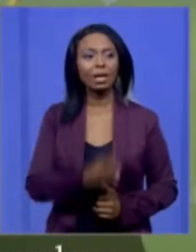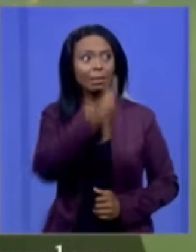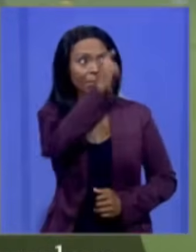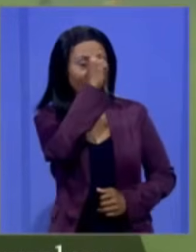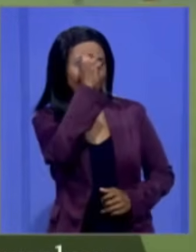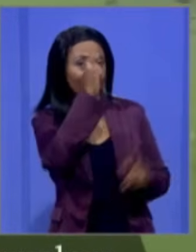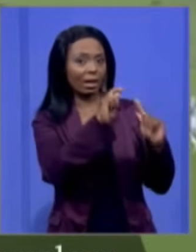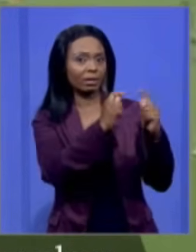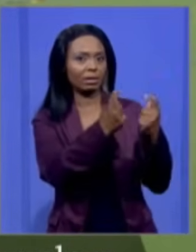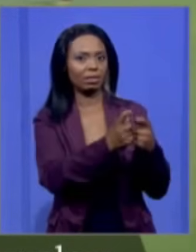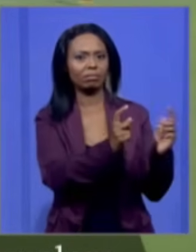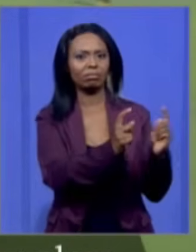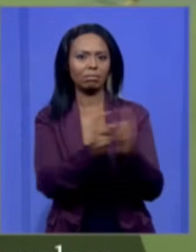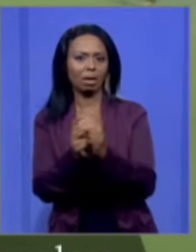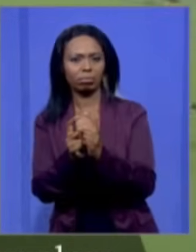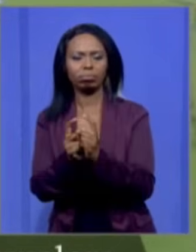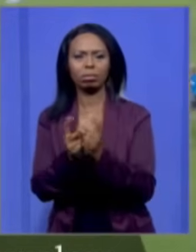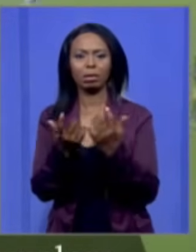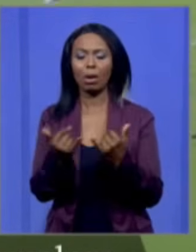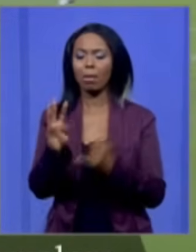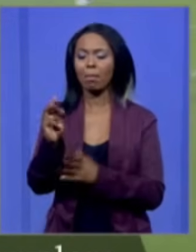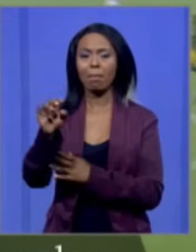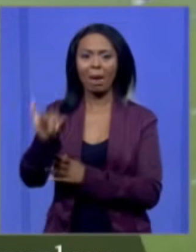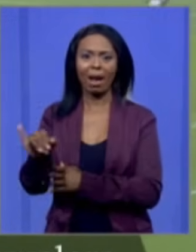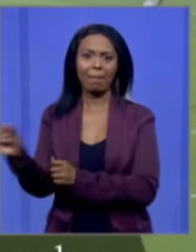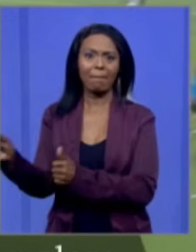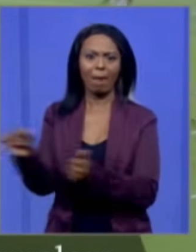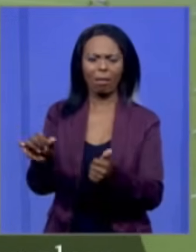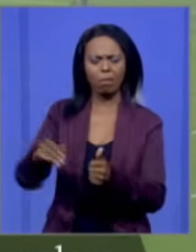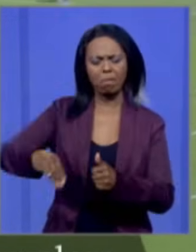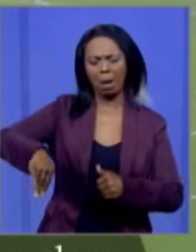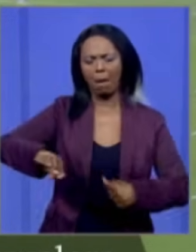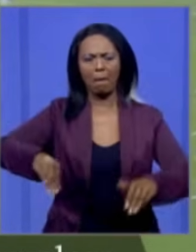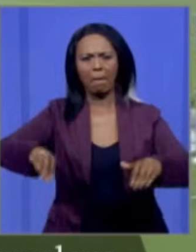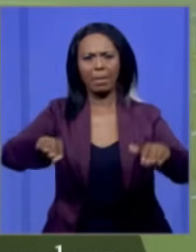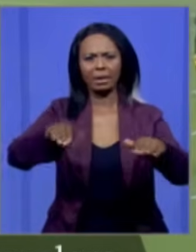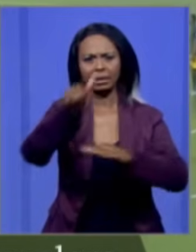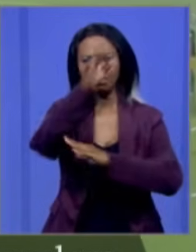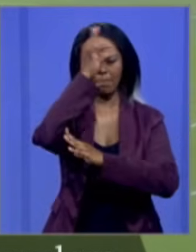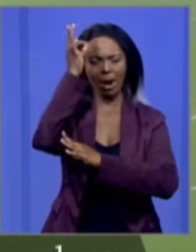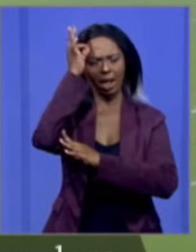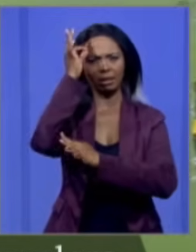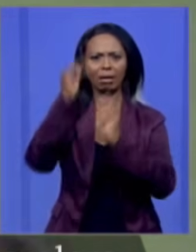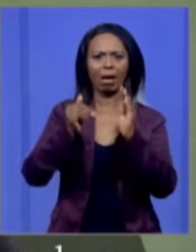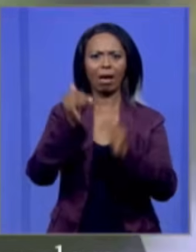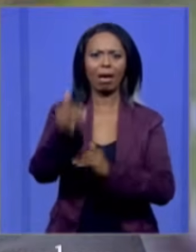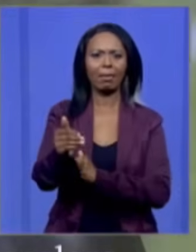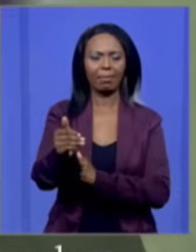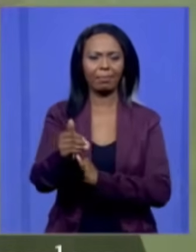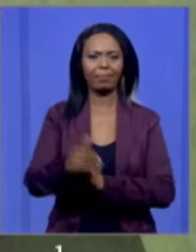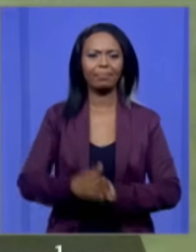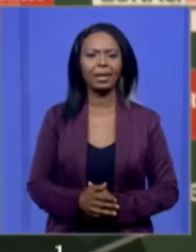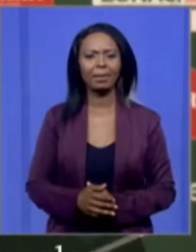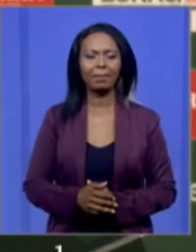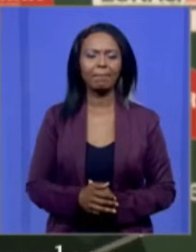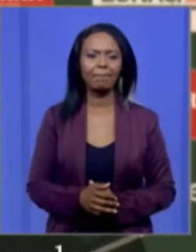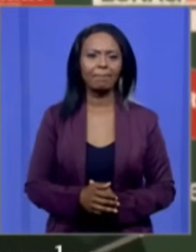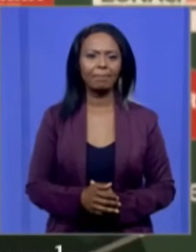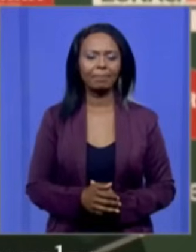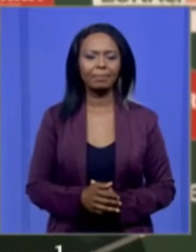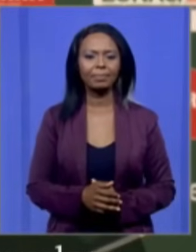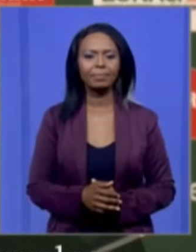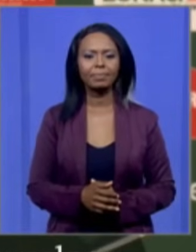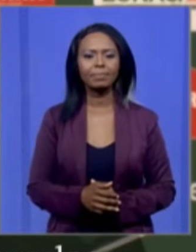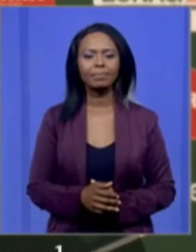Bafana ile ya kopana le dipela di thota ge Mali nweša dino tše 2 metsotsong ye 6 ya karolo ya bobedi ya papadi. I think we lose the